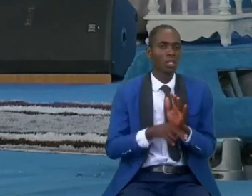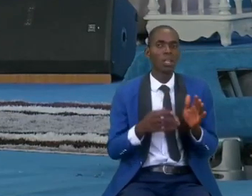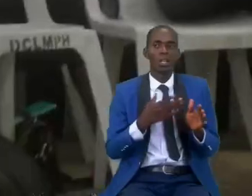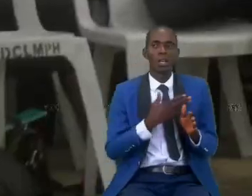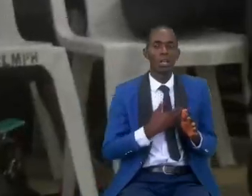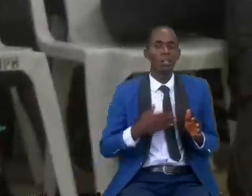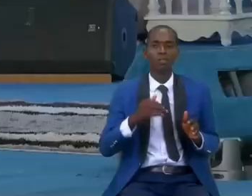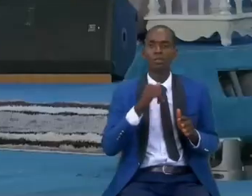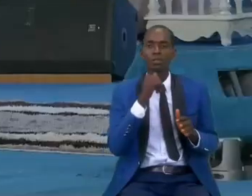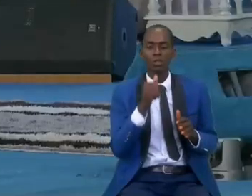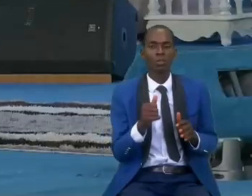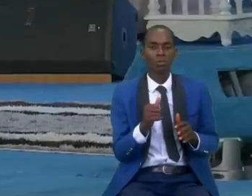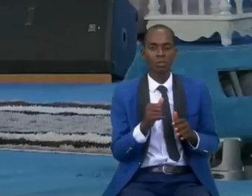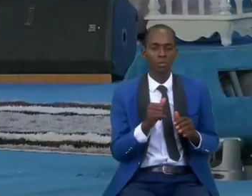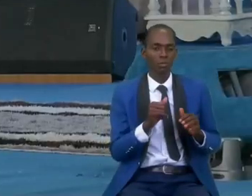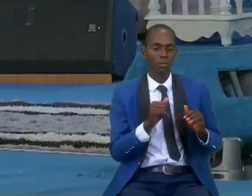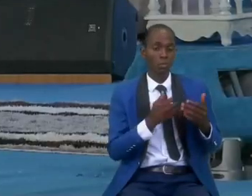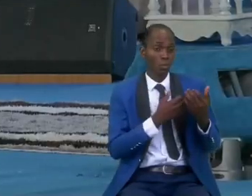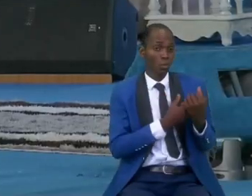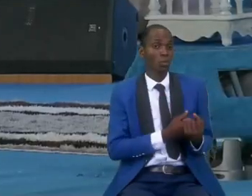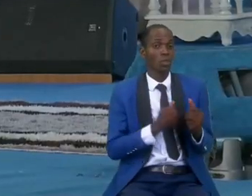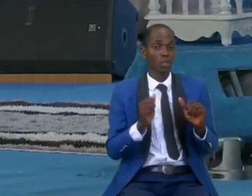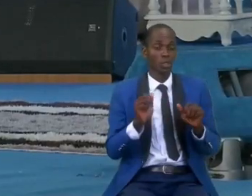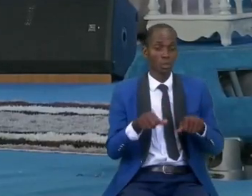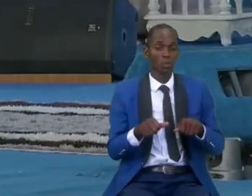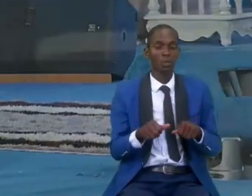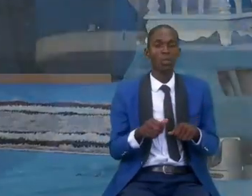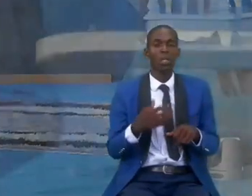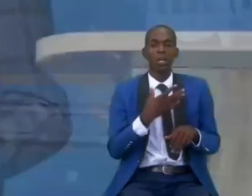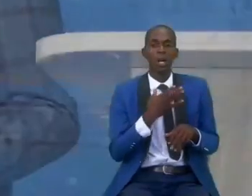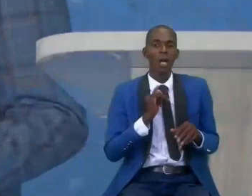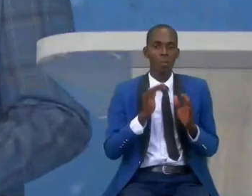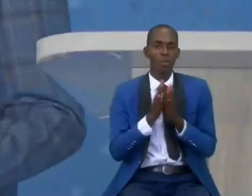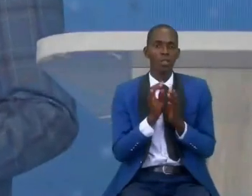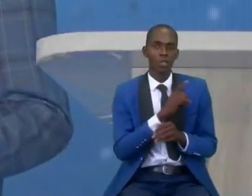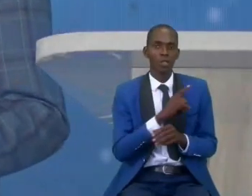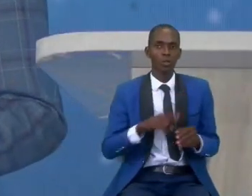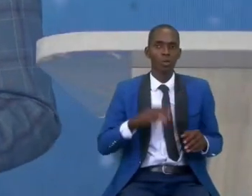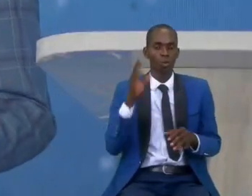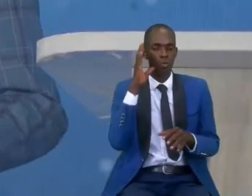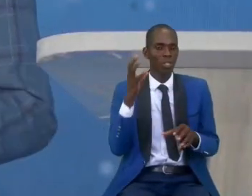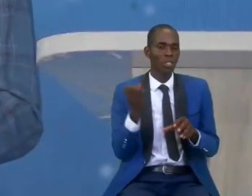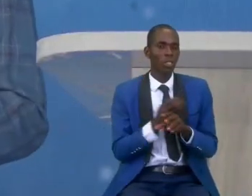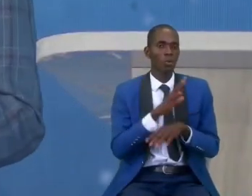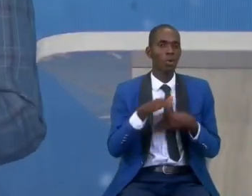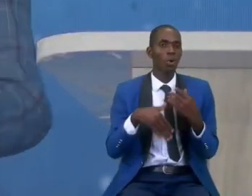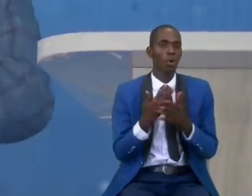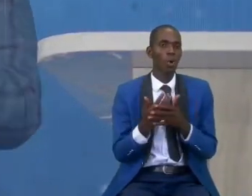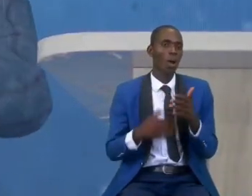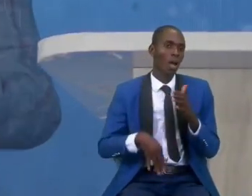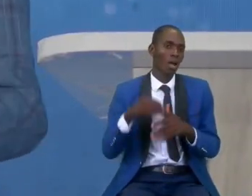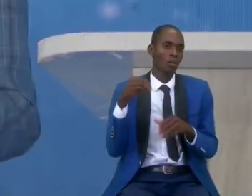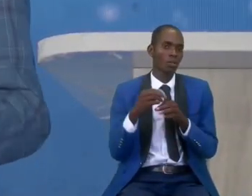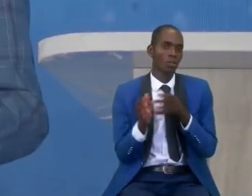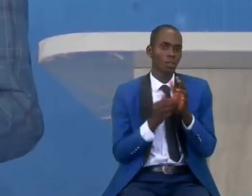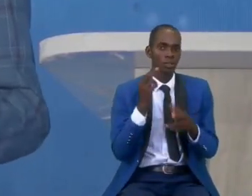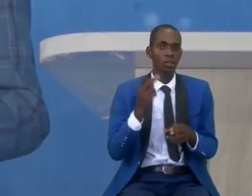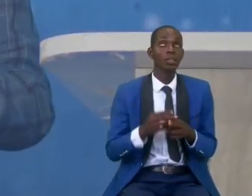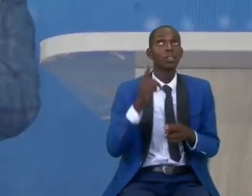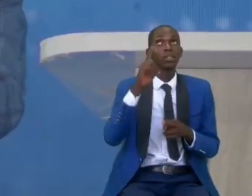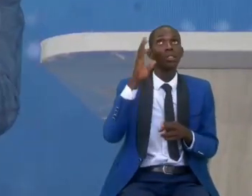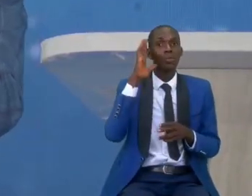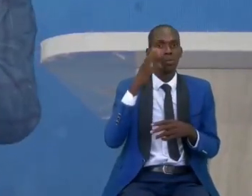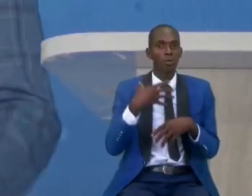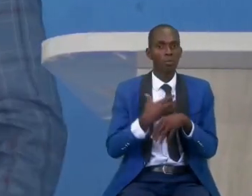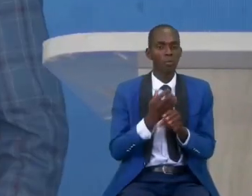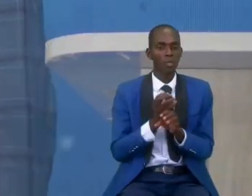out. He formed us at the beginning. He will reform us again. He will transform us again. He will turn our lives